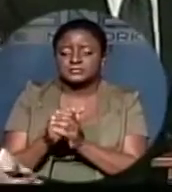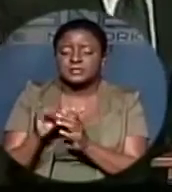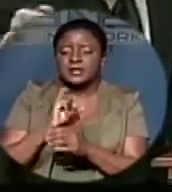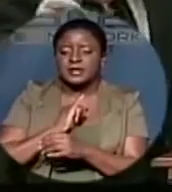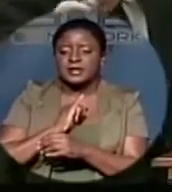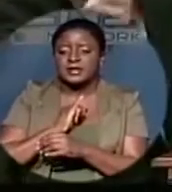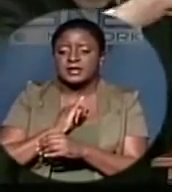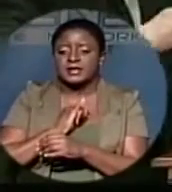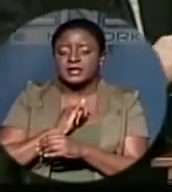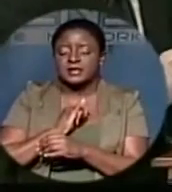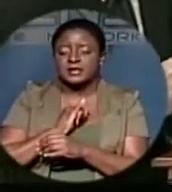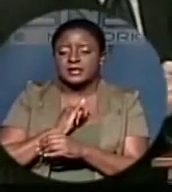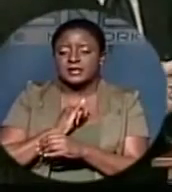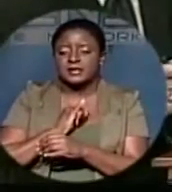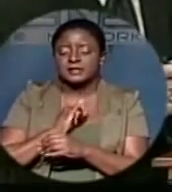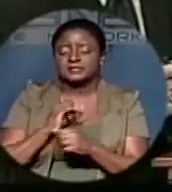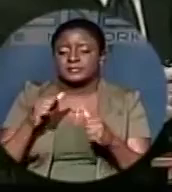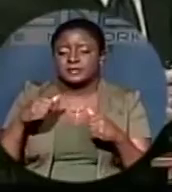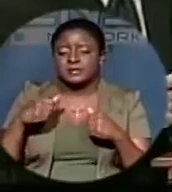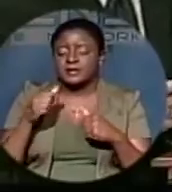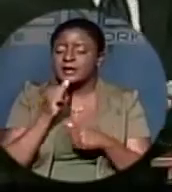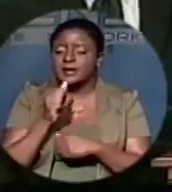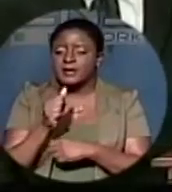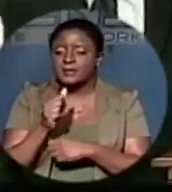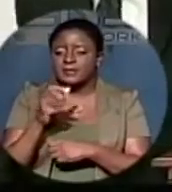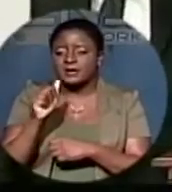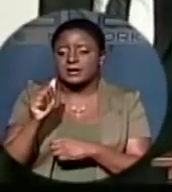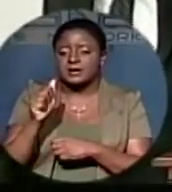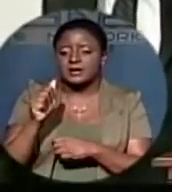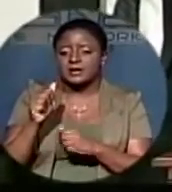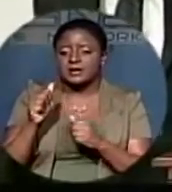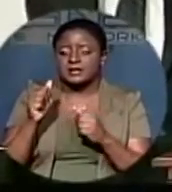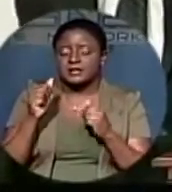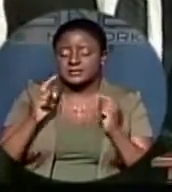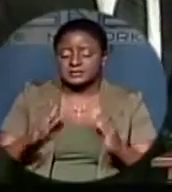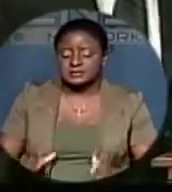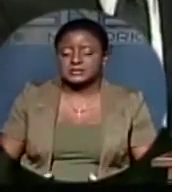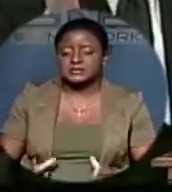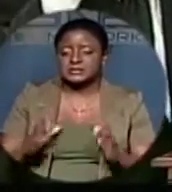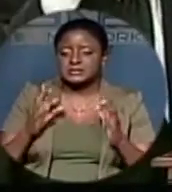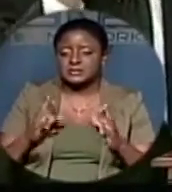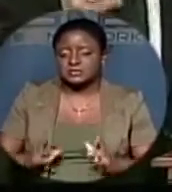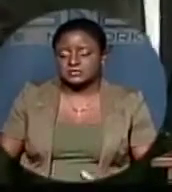Mr. Charlton, the Iguanan citizen, Mr. Crawley,